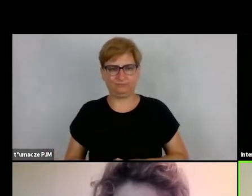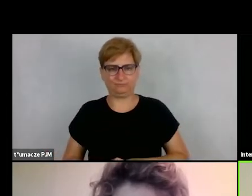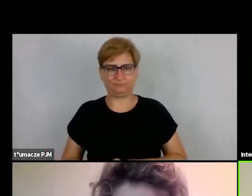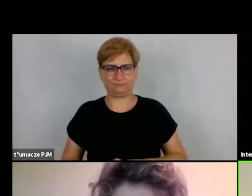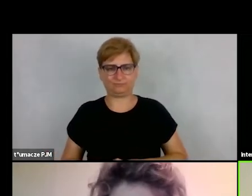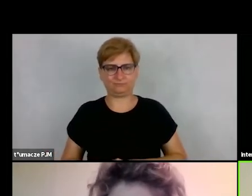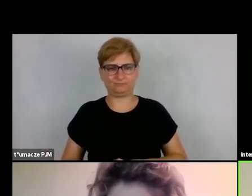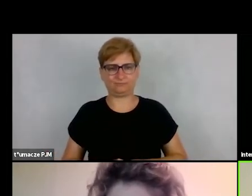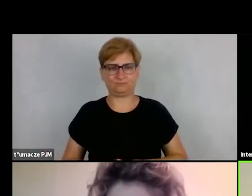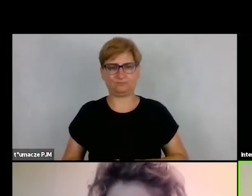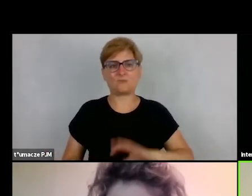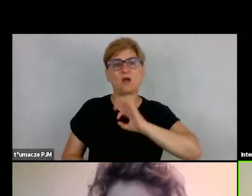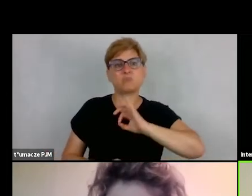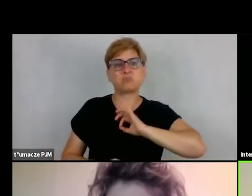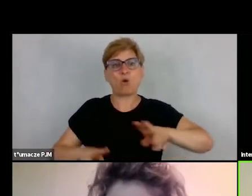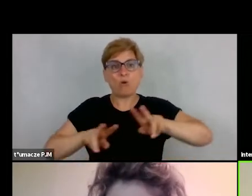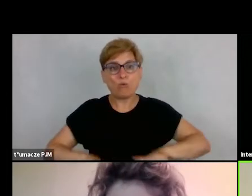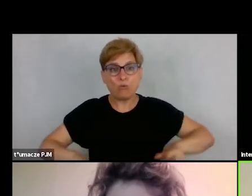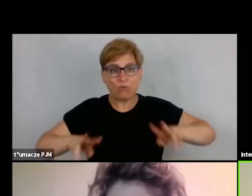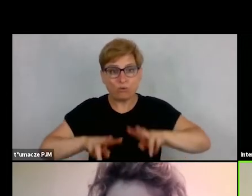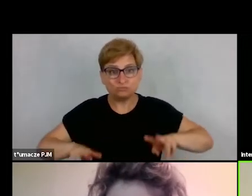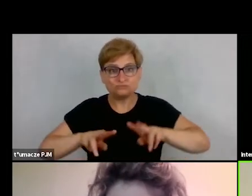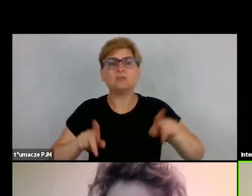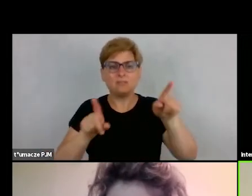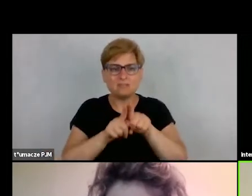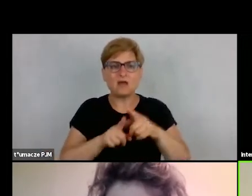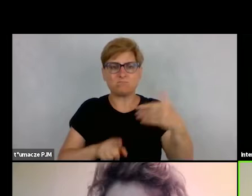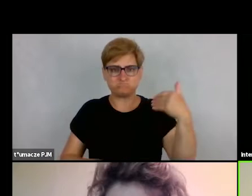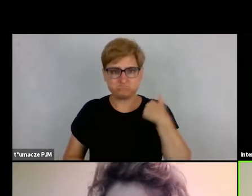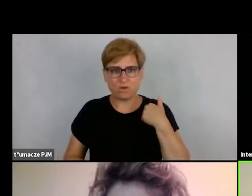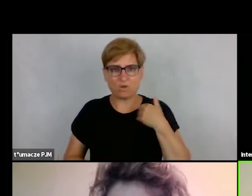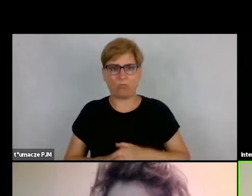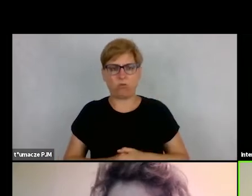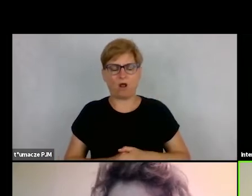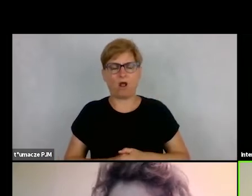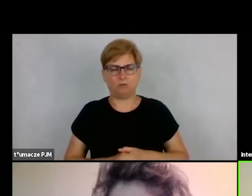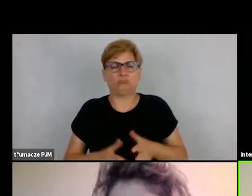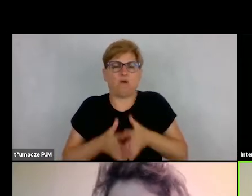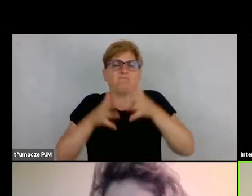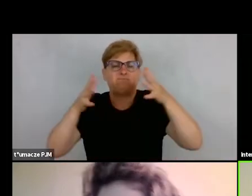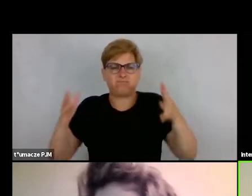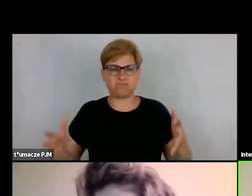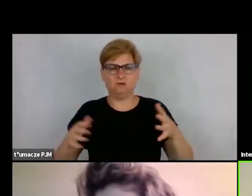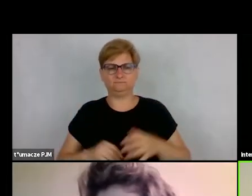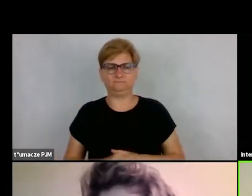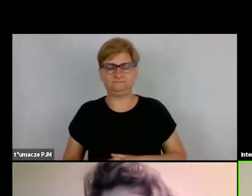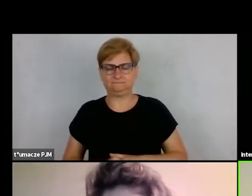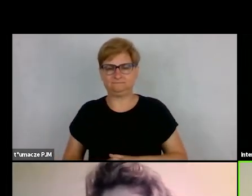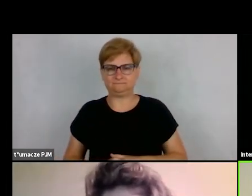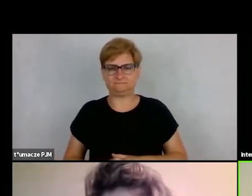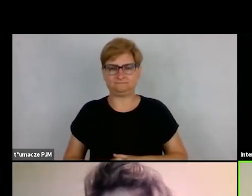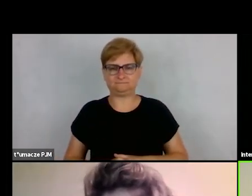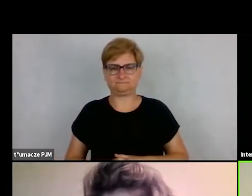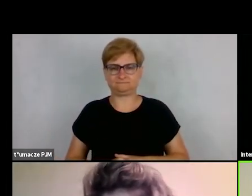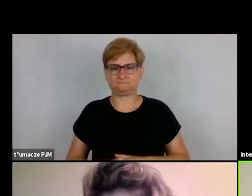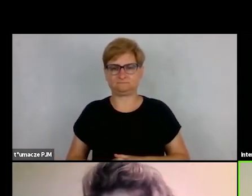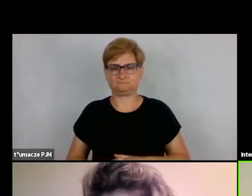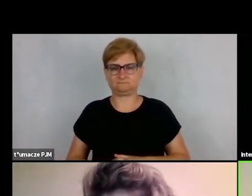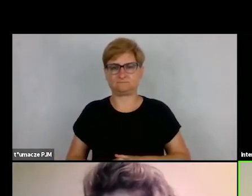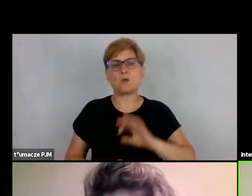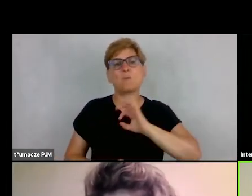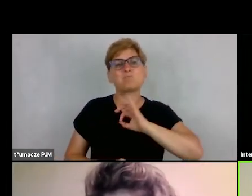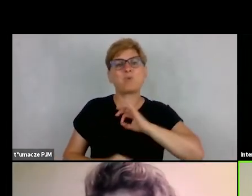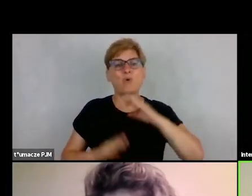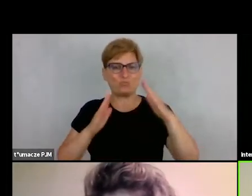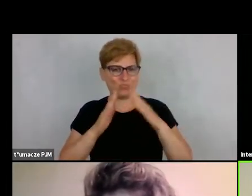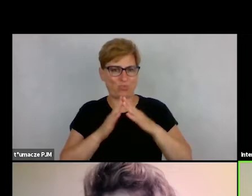family. And so grew up in a home where there was never any violence. I never heard any,